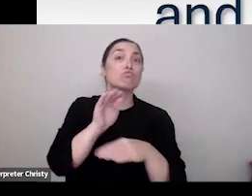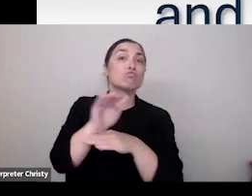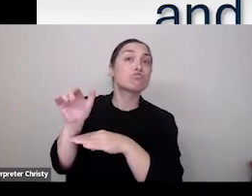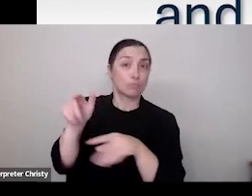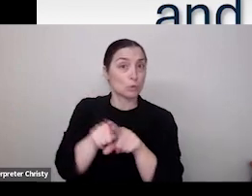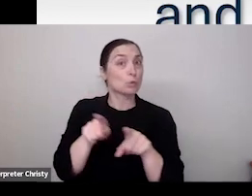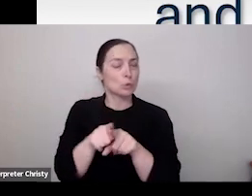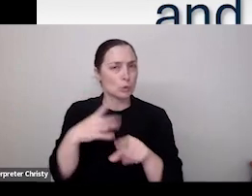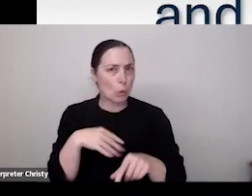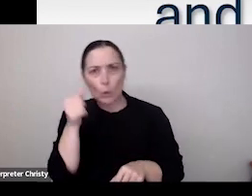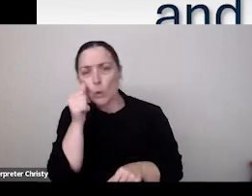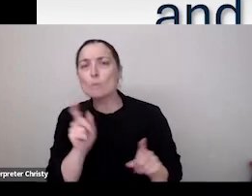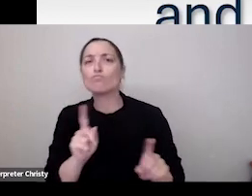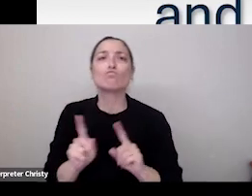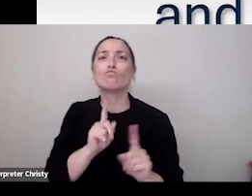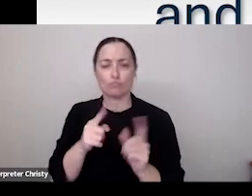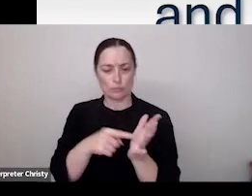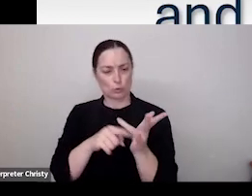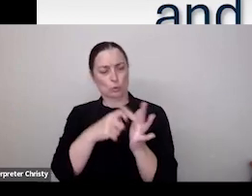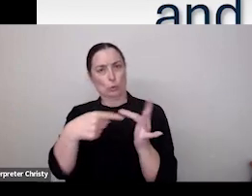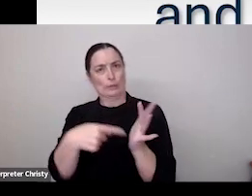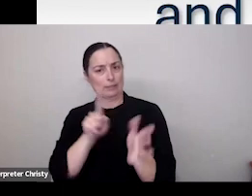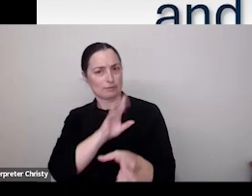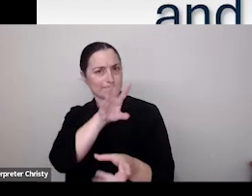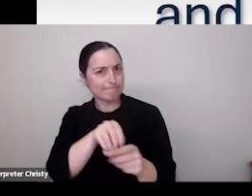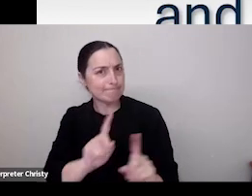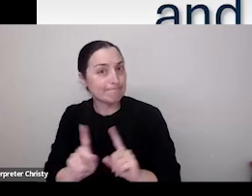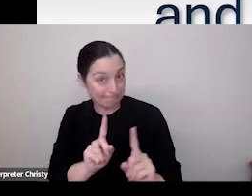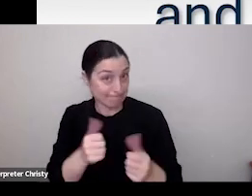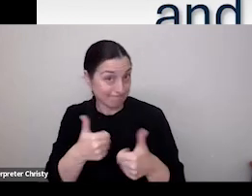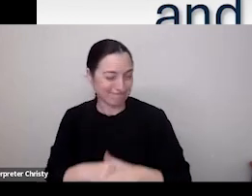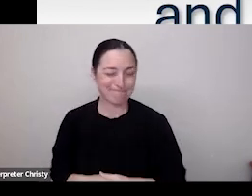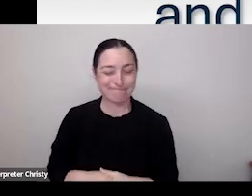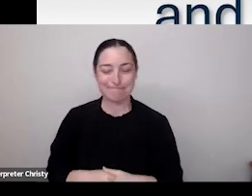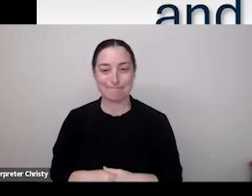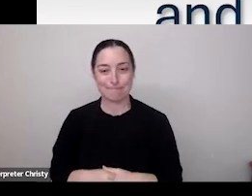what we've learned and how we've built this toolkit through partnership.